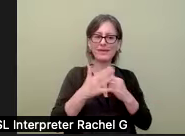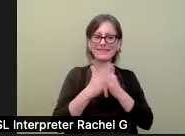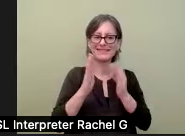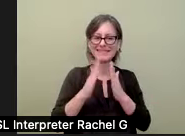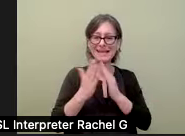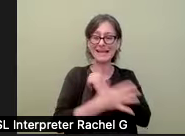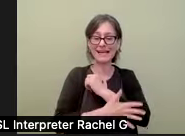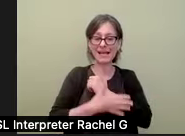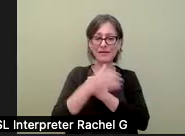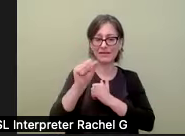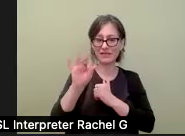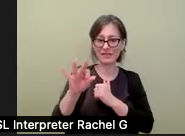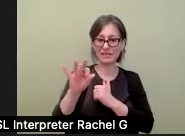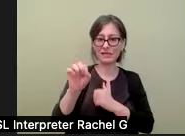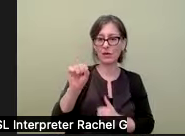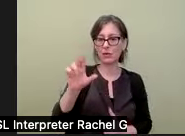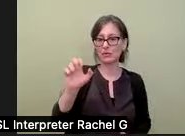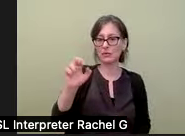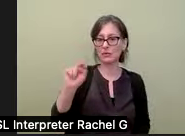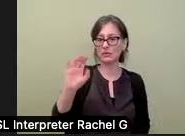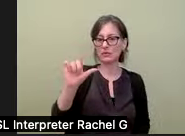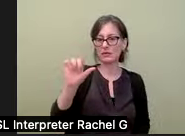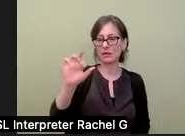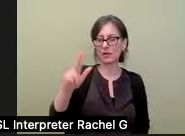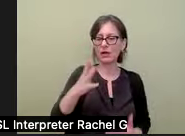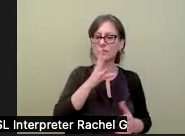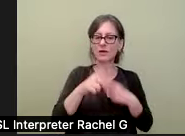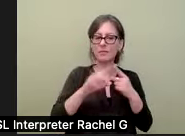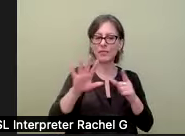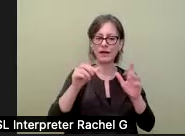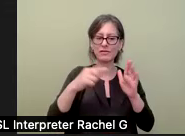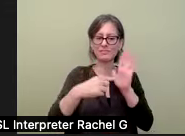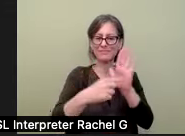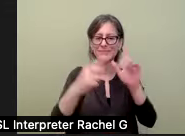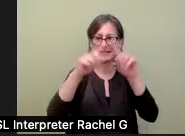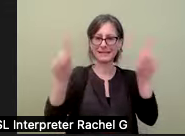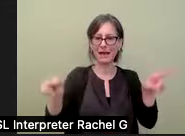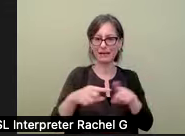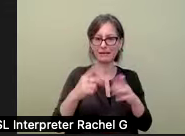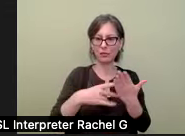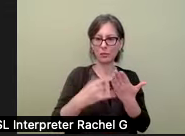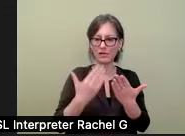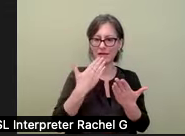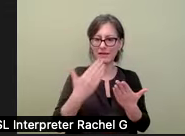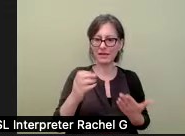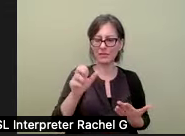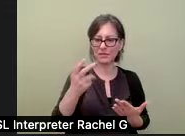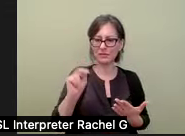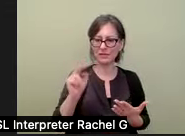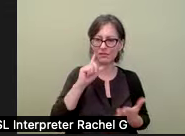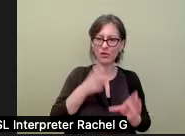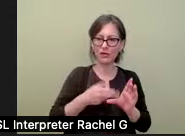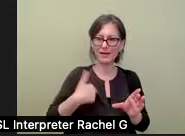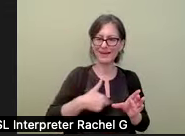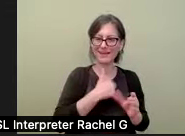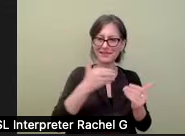Francisco, Susan Clark, talking about their tsunami signage project. And Susan, thank you for joining us, and